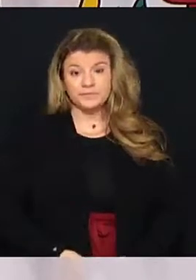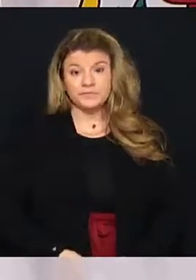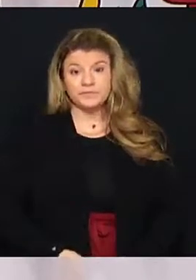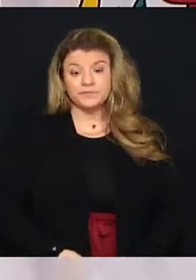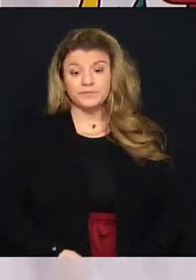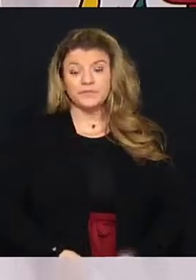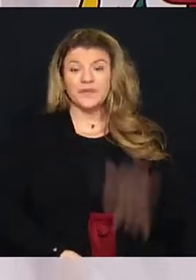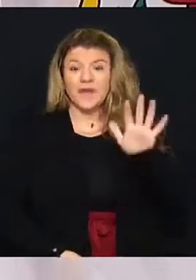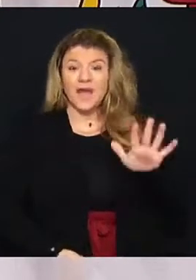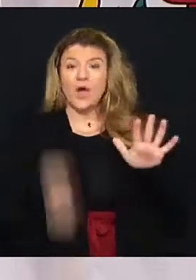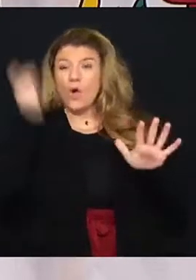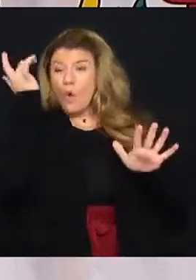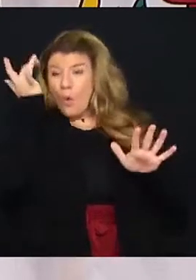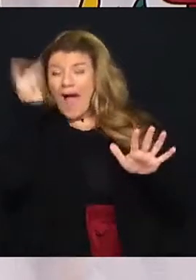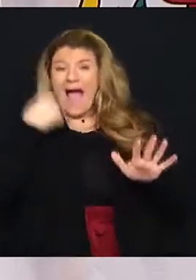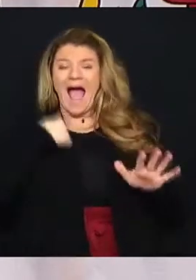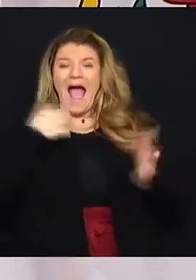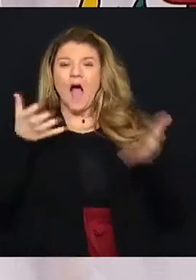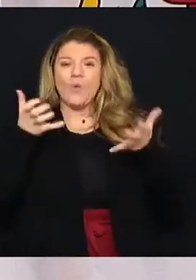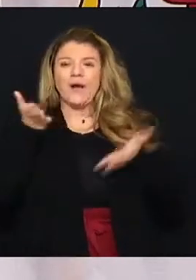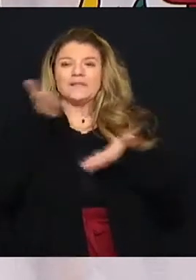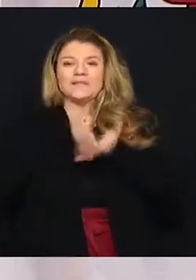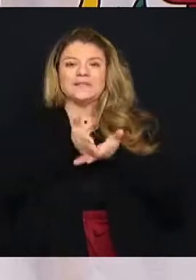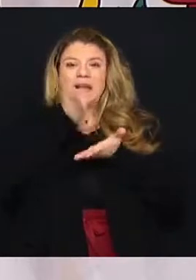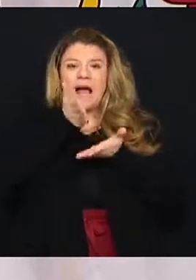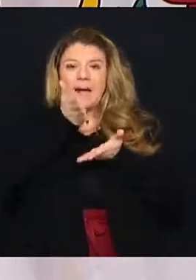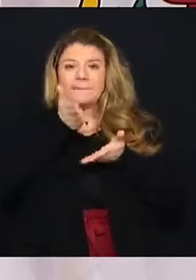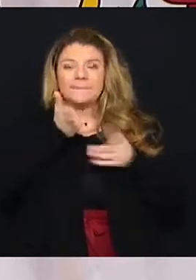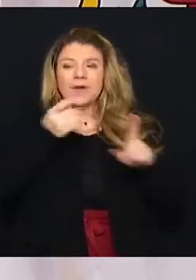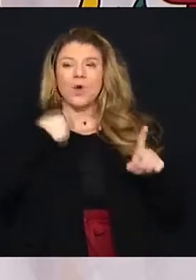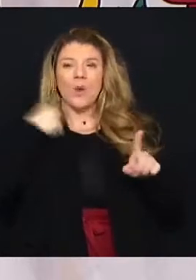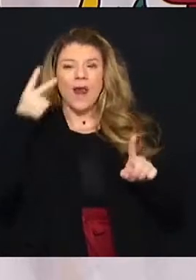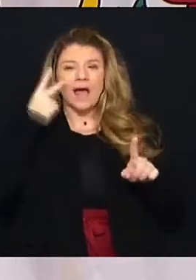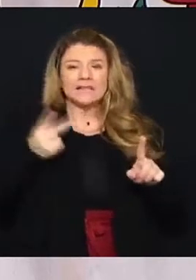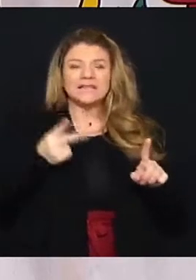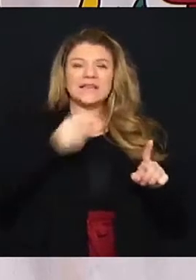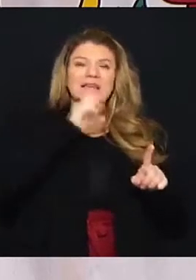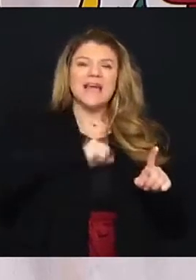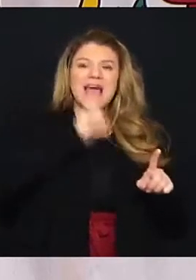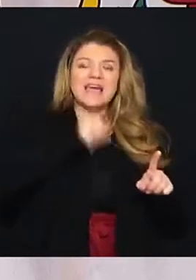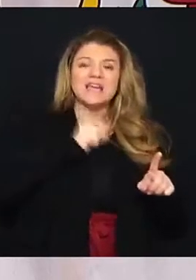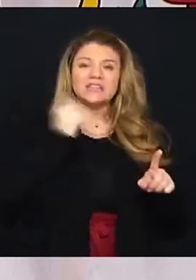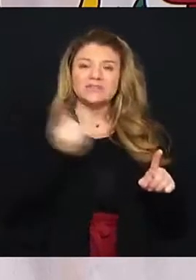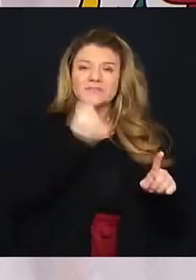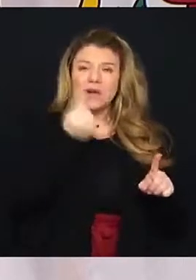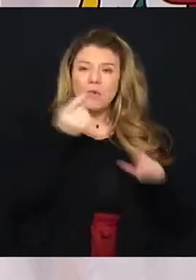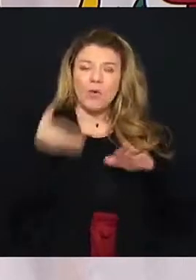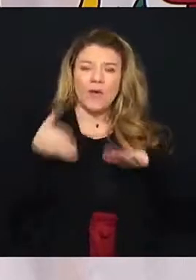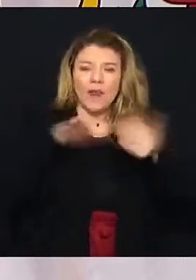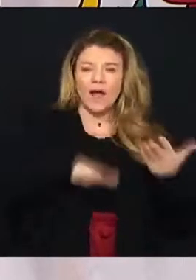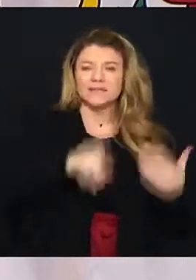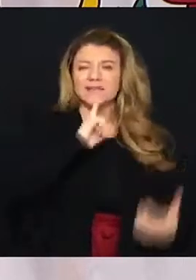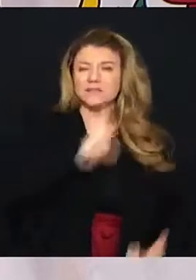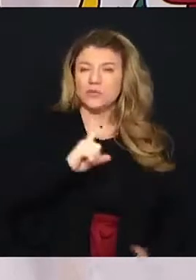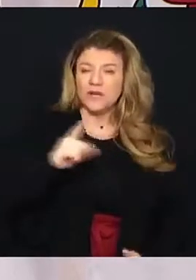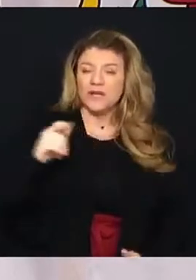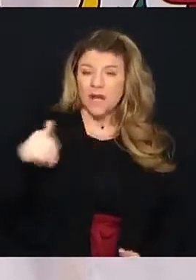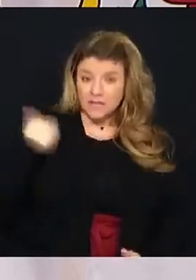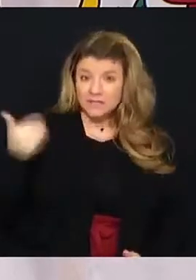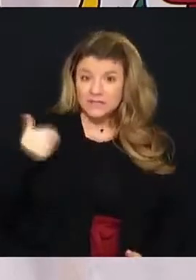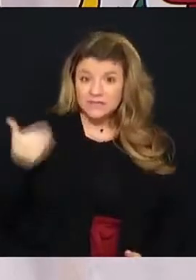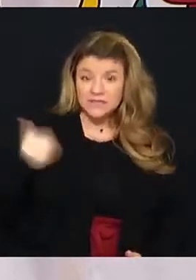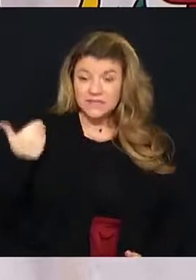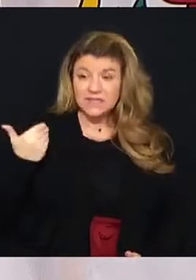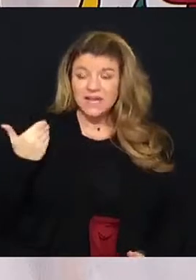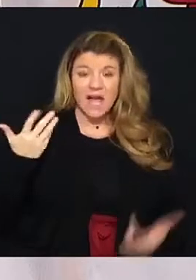The reason I always stop when I see an age of someone we've lost that's really young,